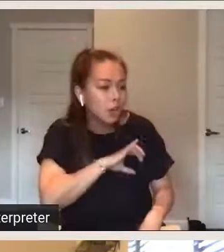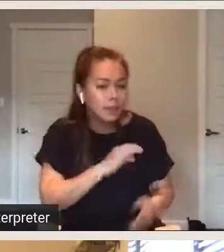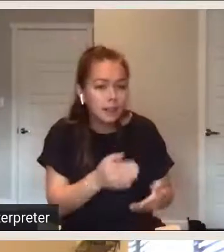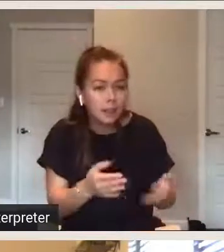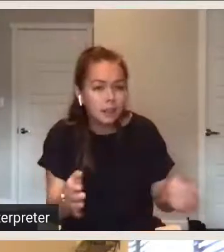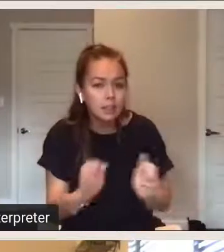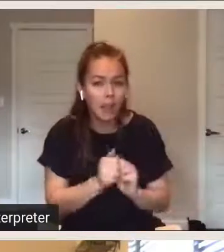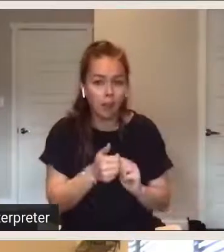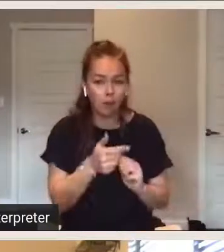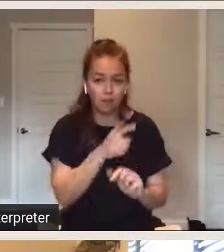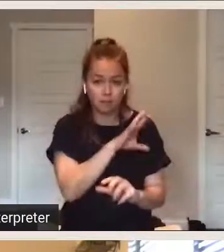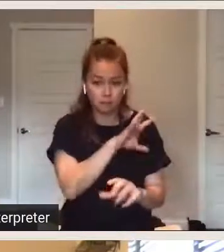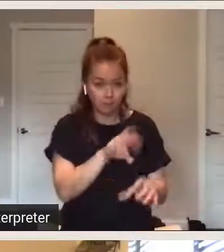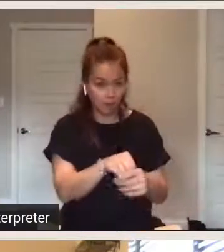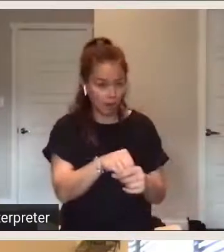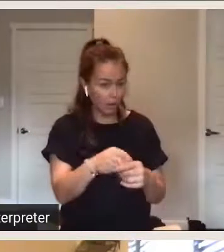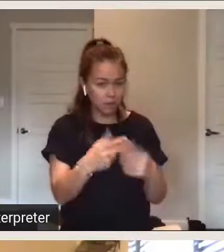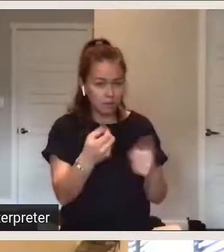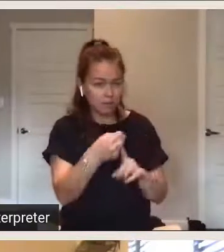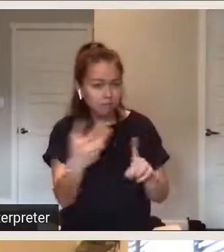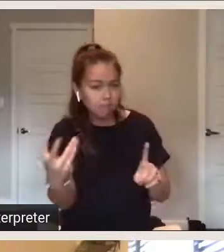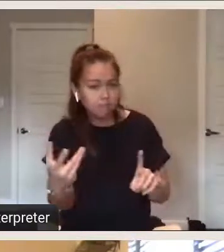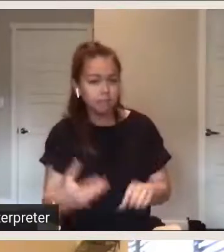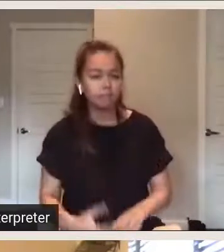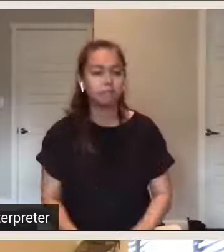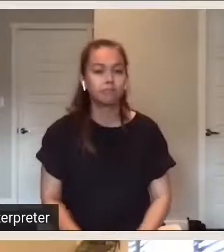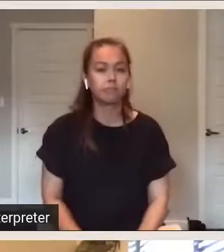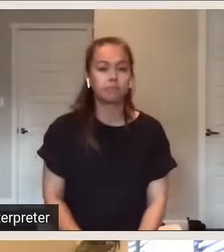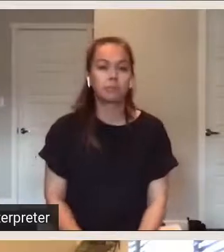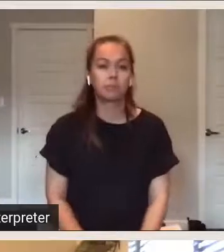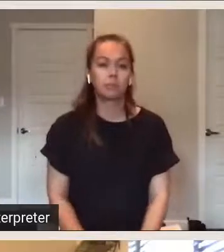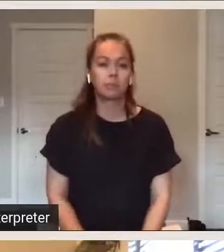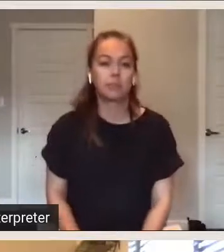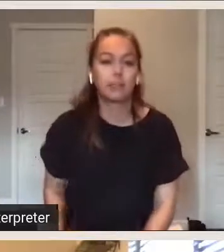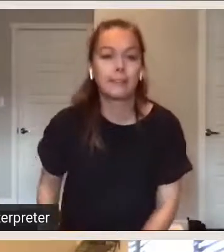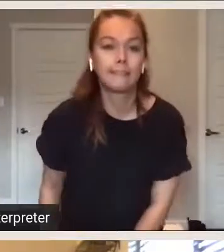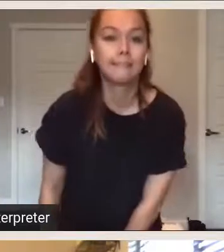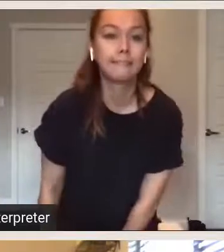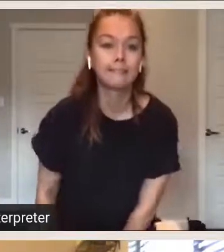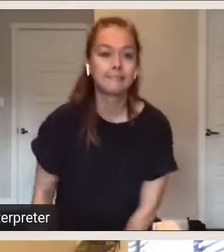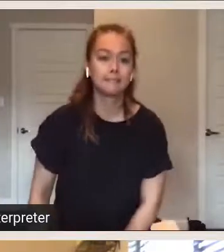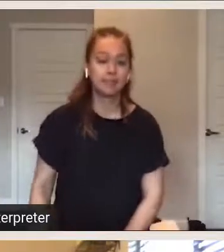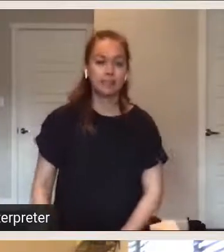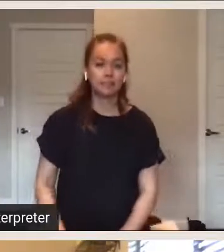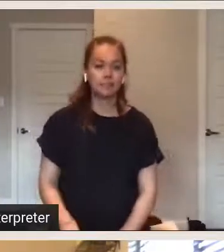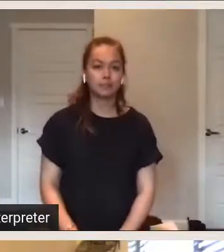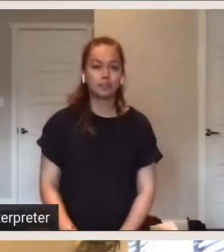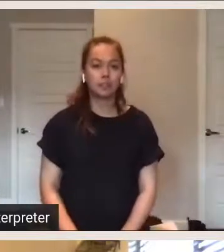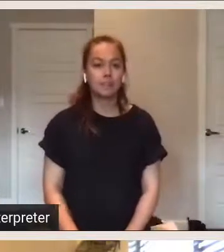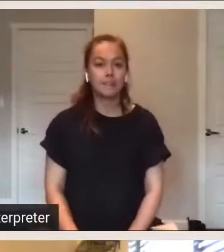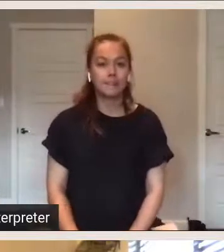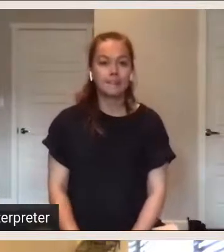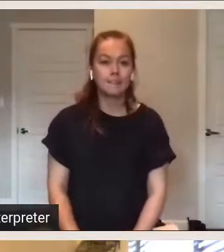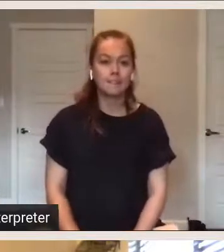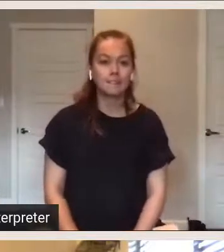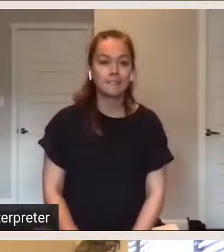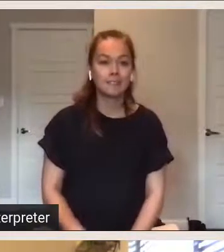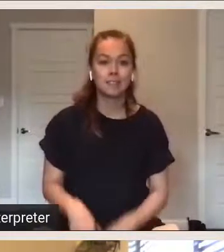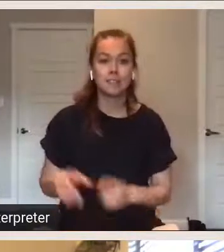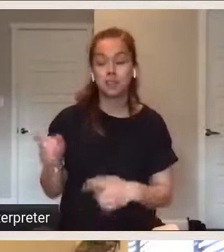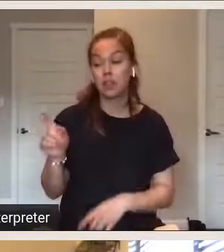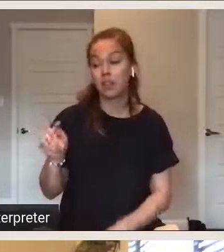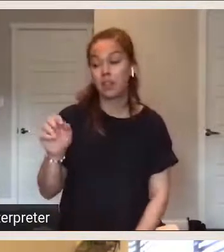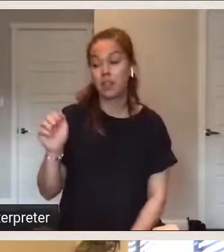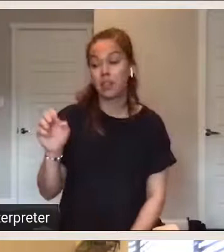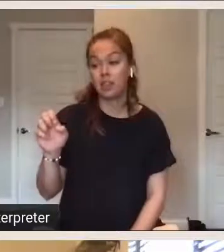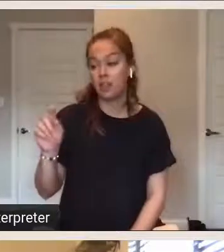like speak to that a bit more. Yeah, Thea can back me up. I'm a pretty awkward person.